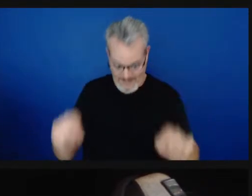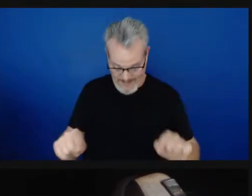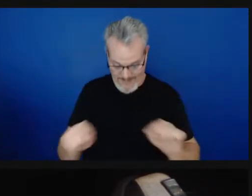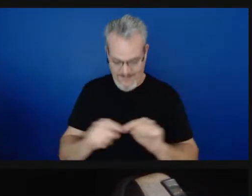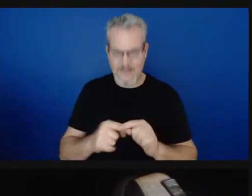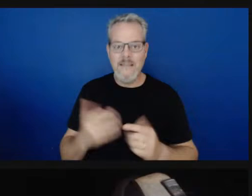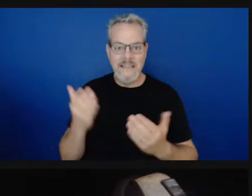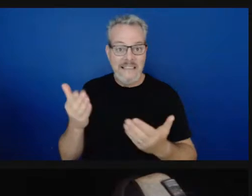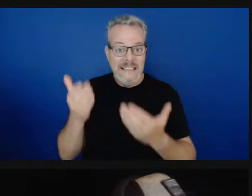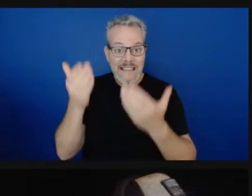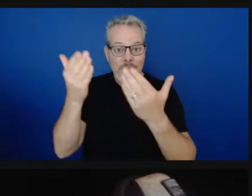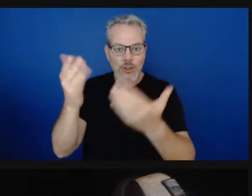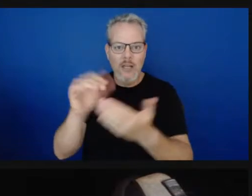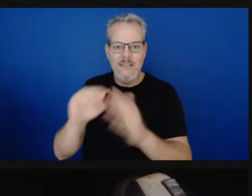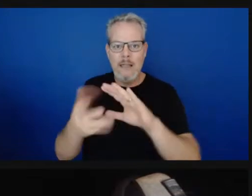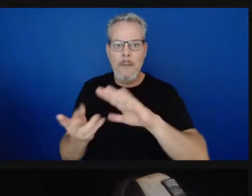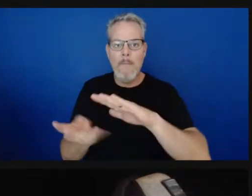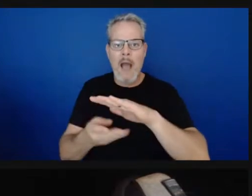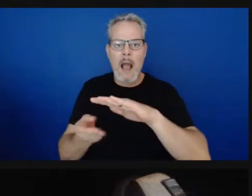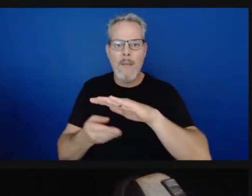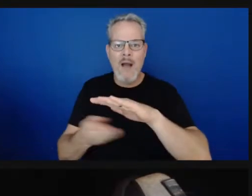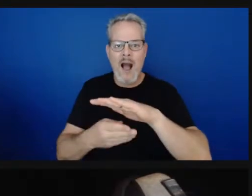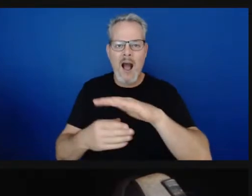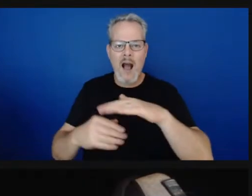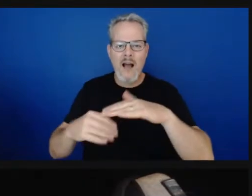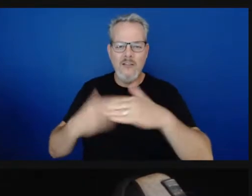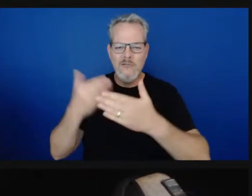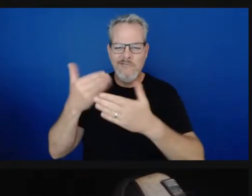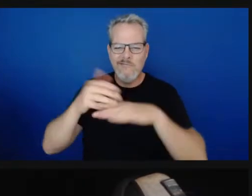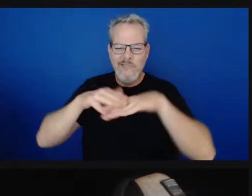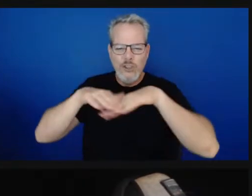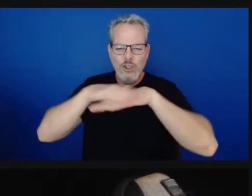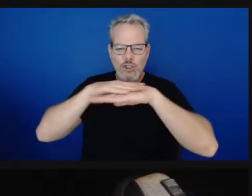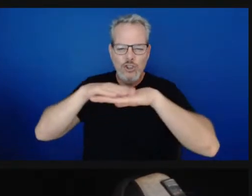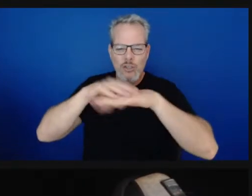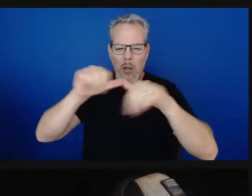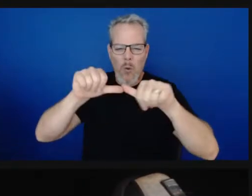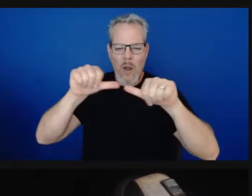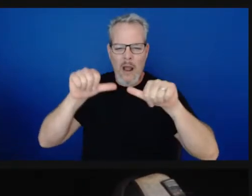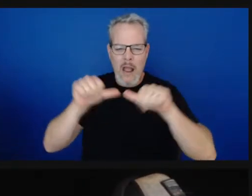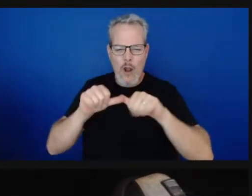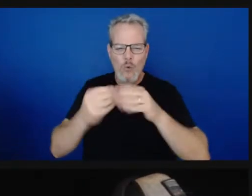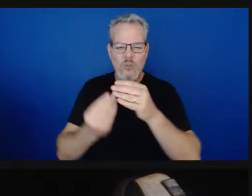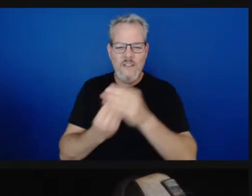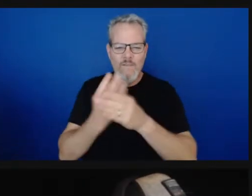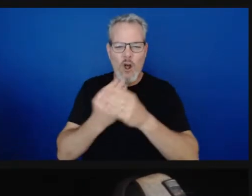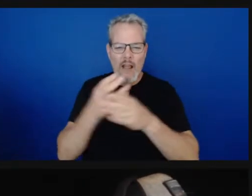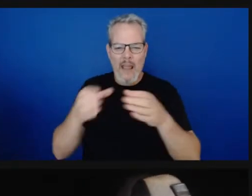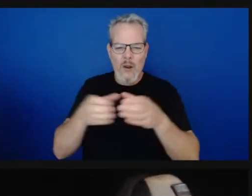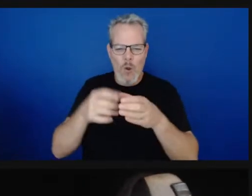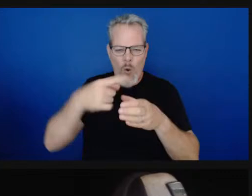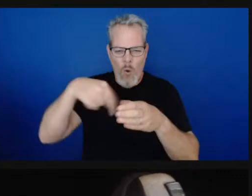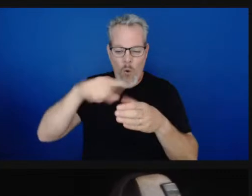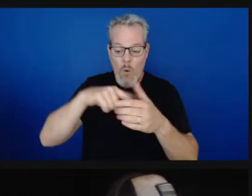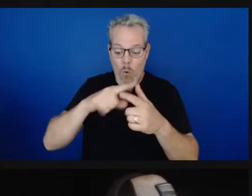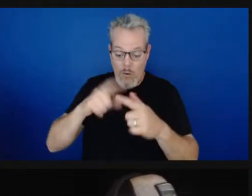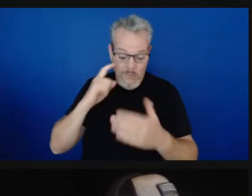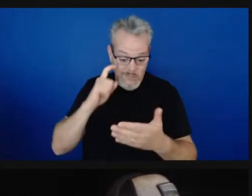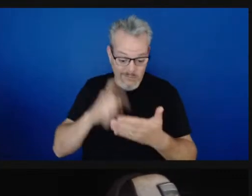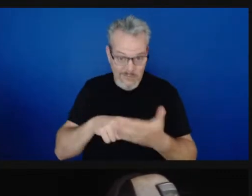of the volcano and pressurizing, starting to pressurize in there, as evidenced by